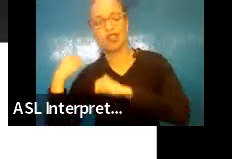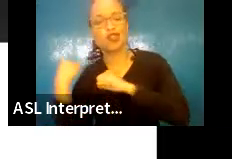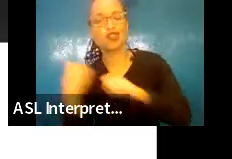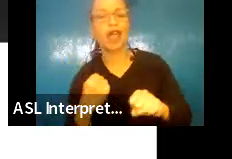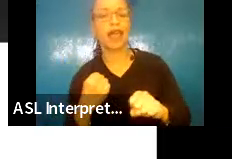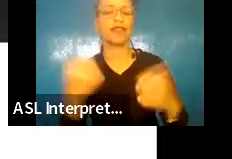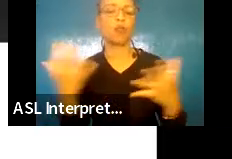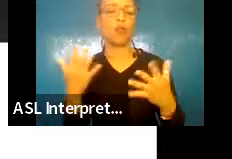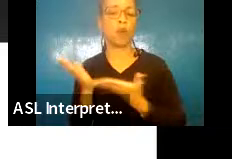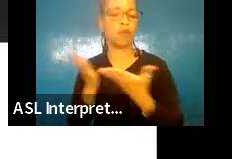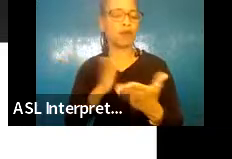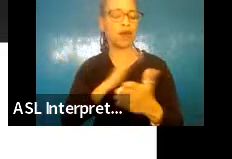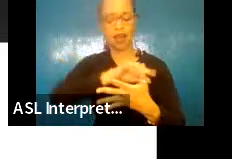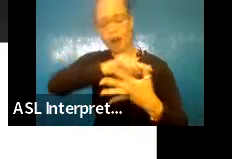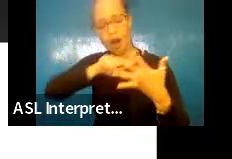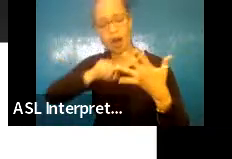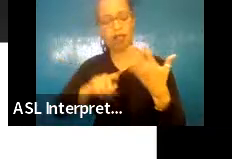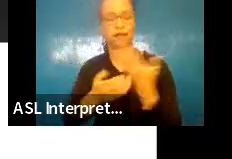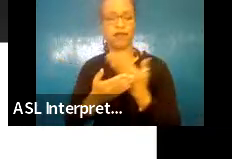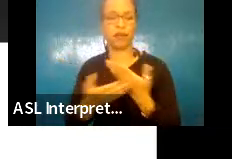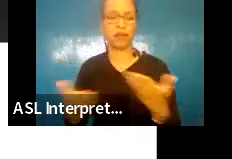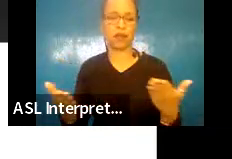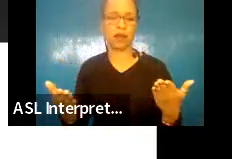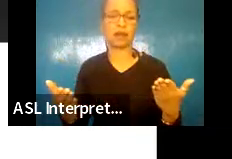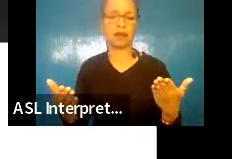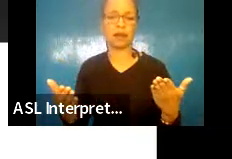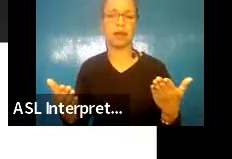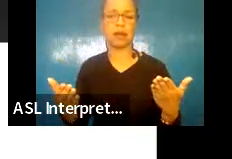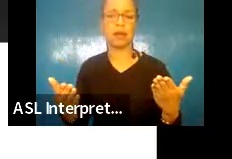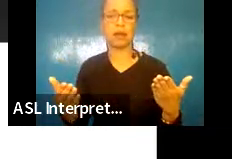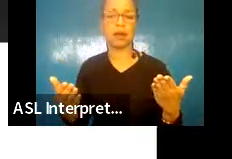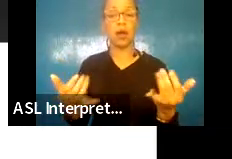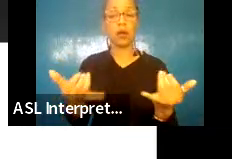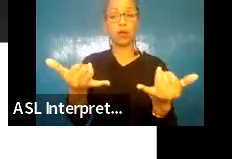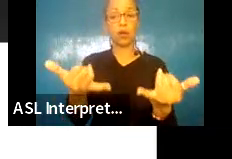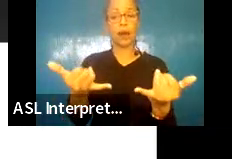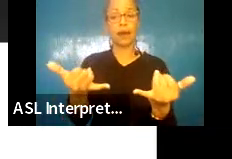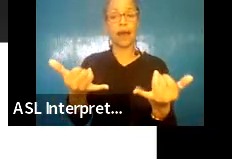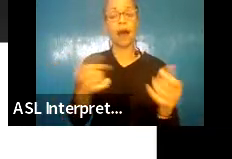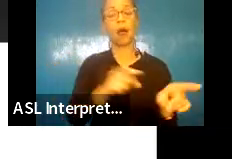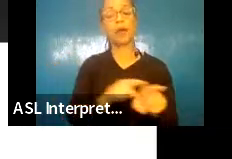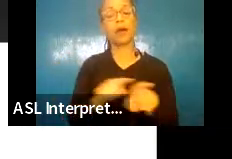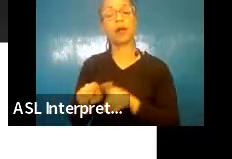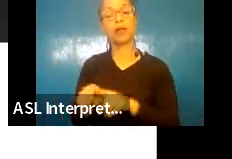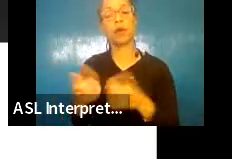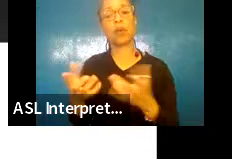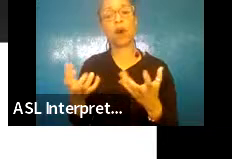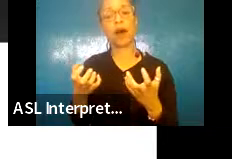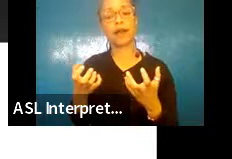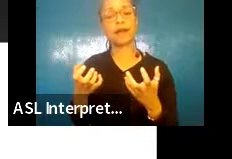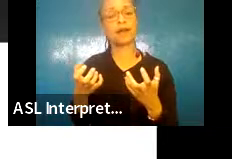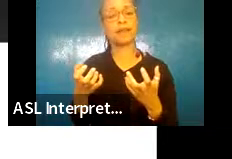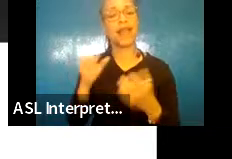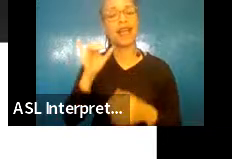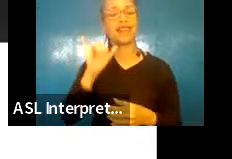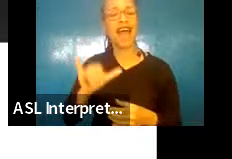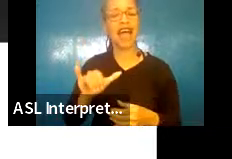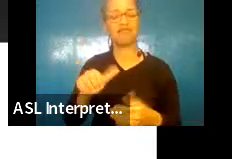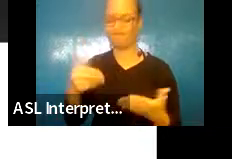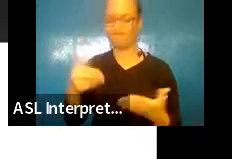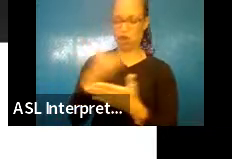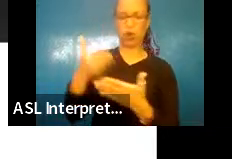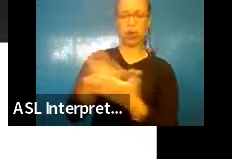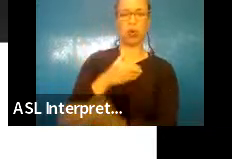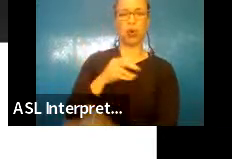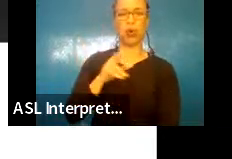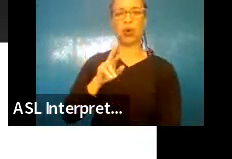things. And so at this point, we also want that refresh to be a